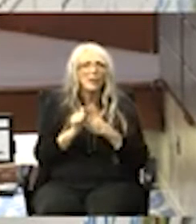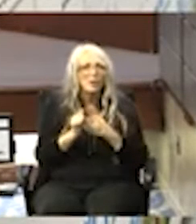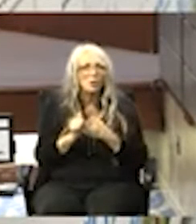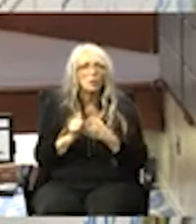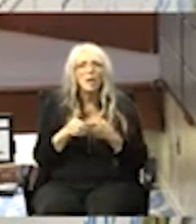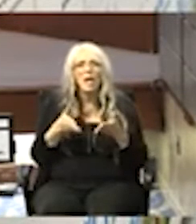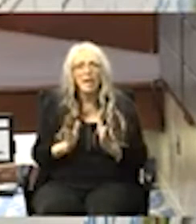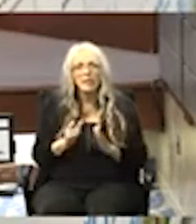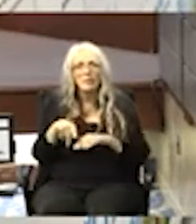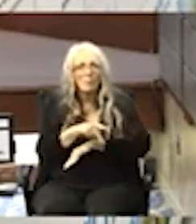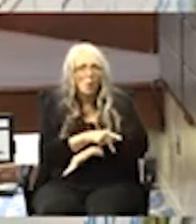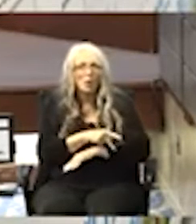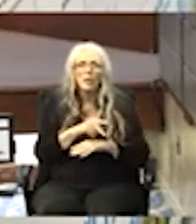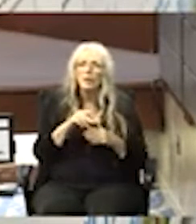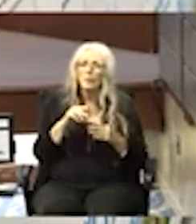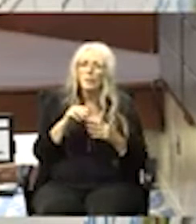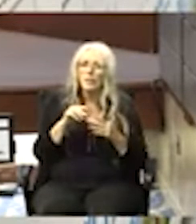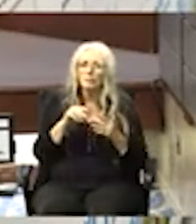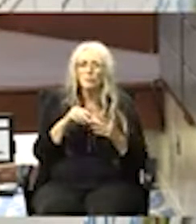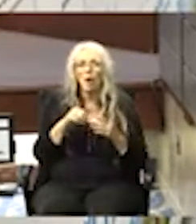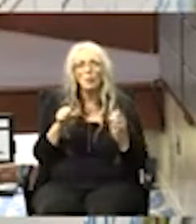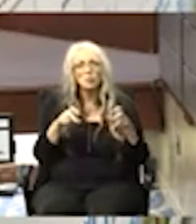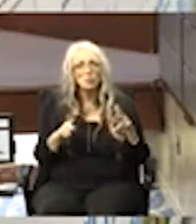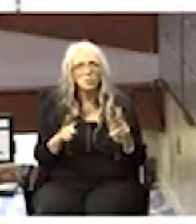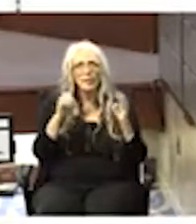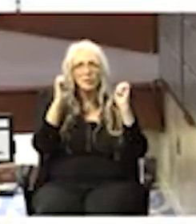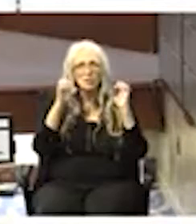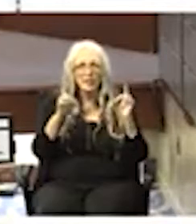make this park an interpretive educational opportunity for our children?